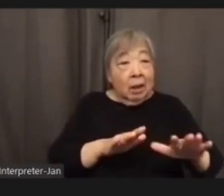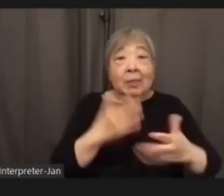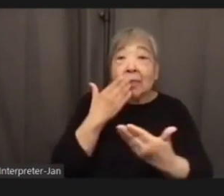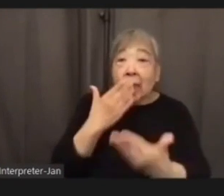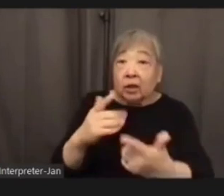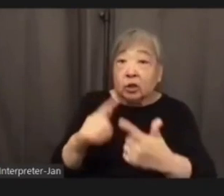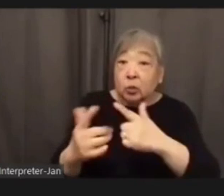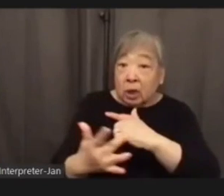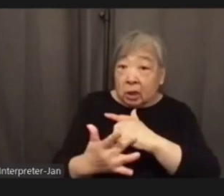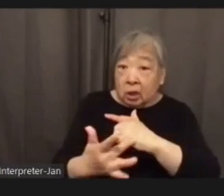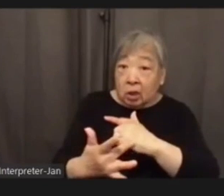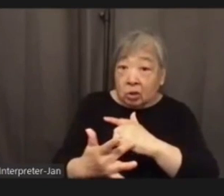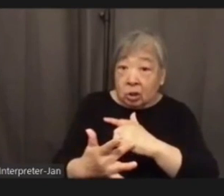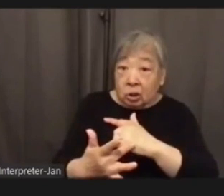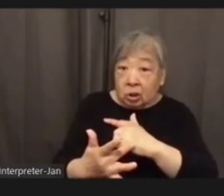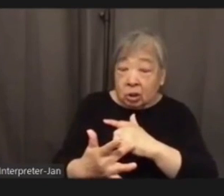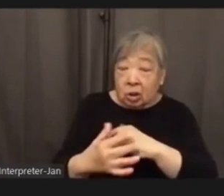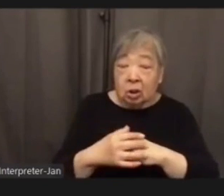technology.